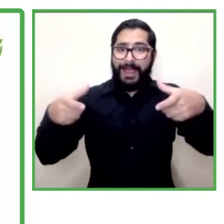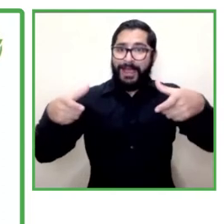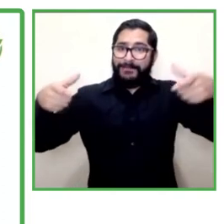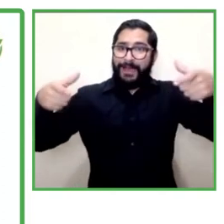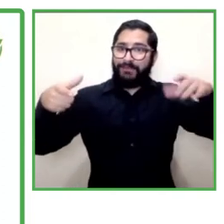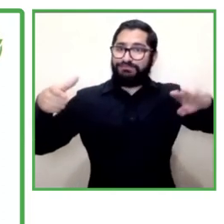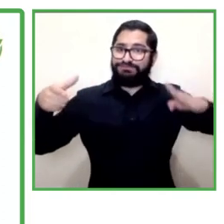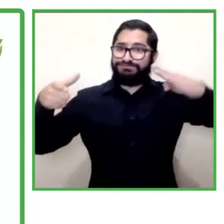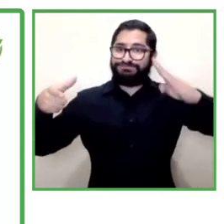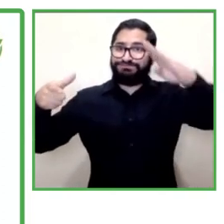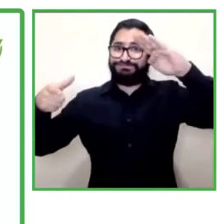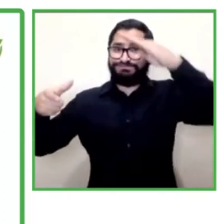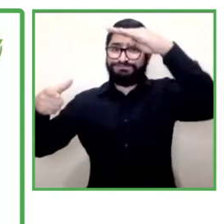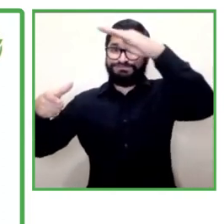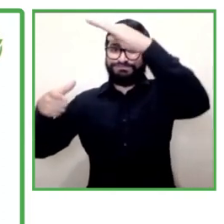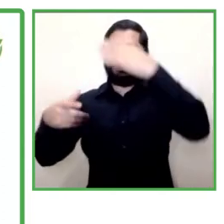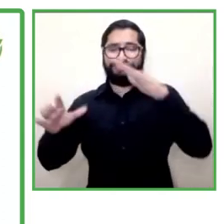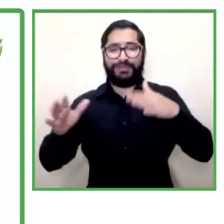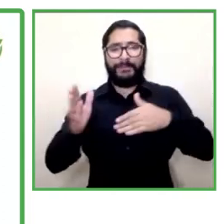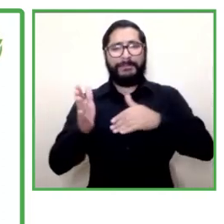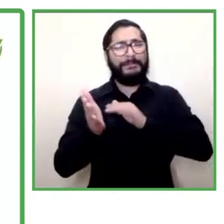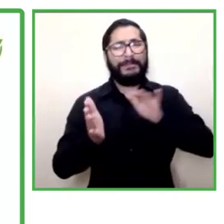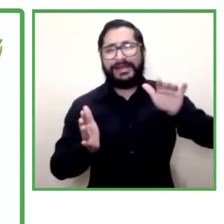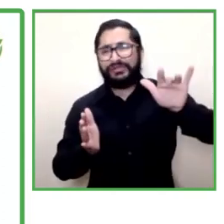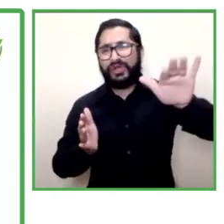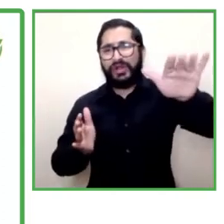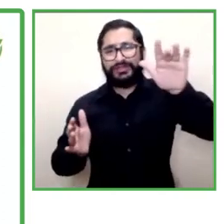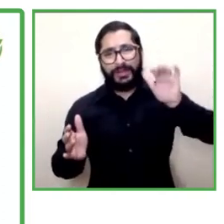all new signs learned in Norway is probably learned from our country.